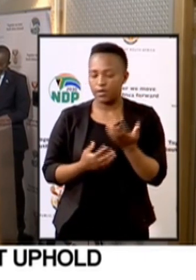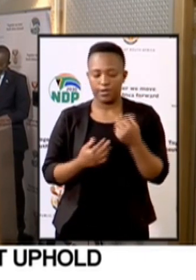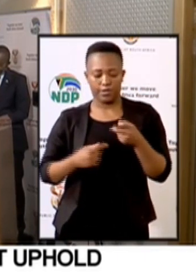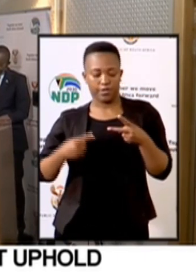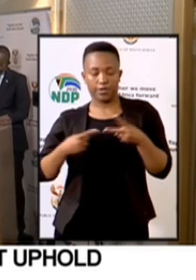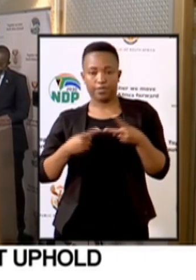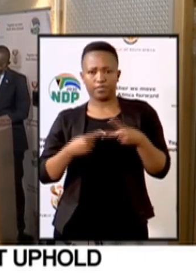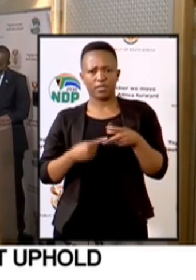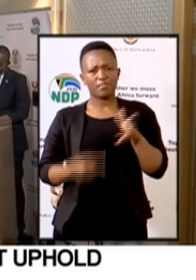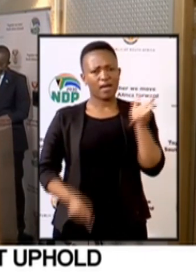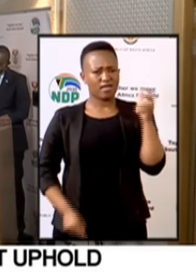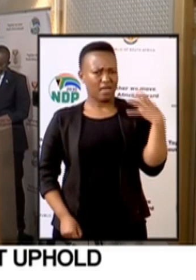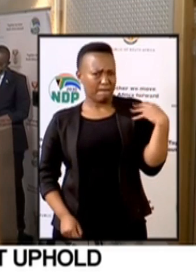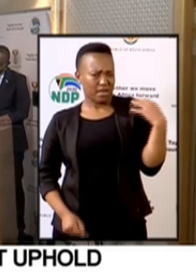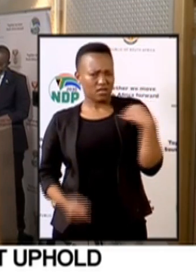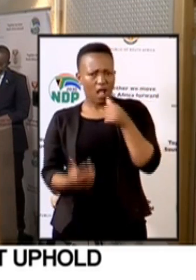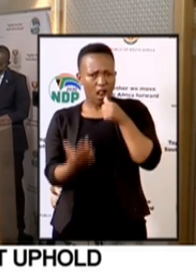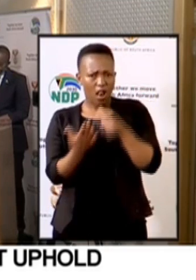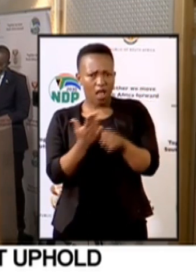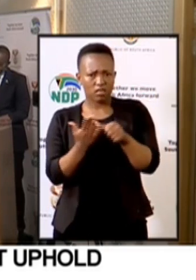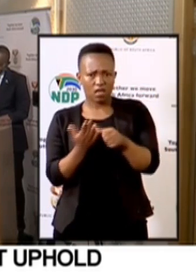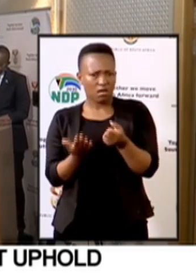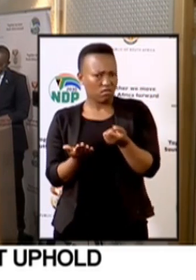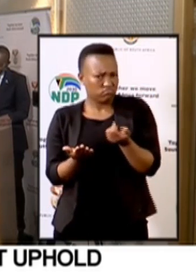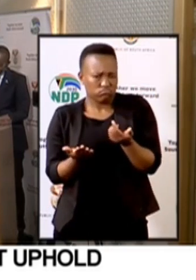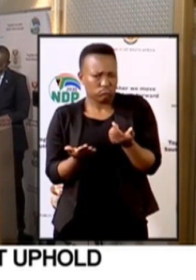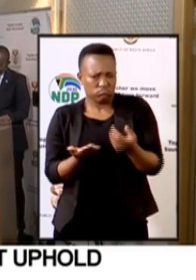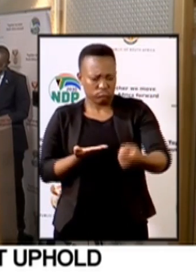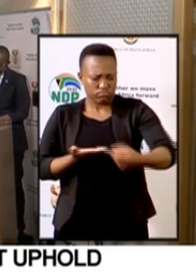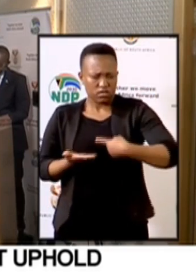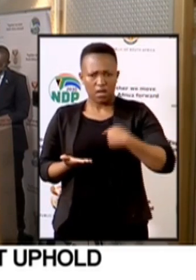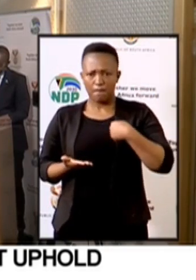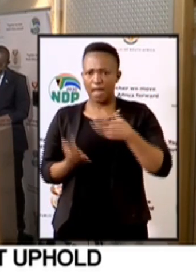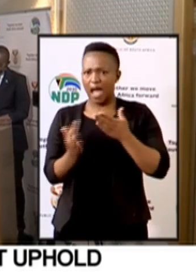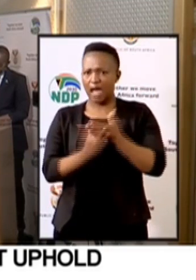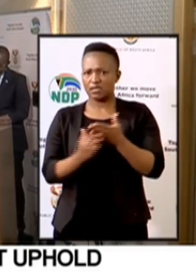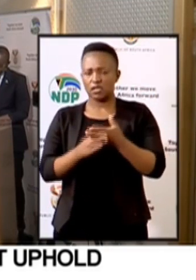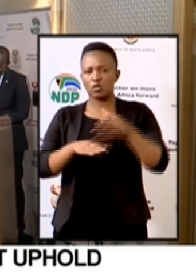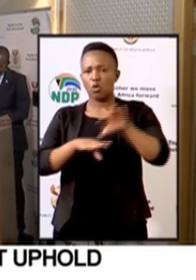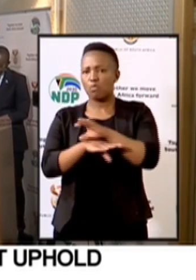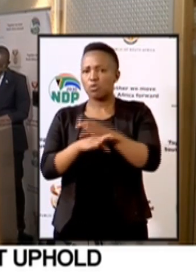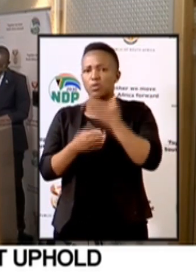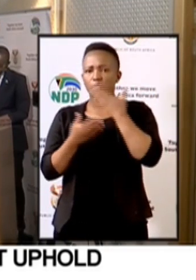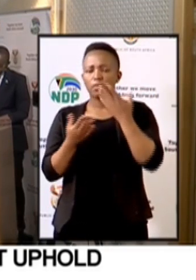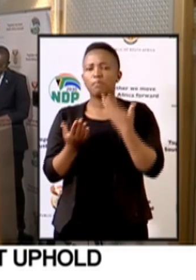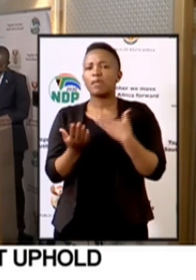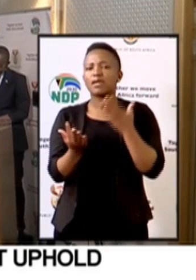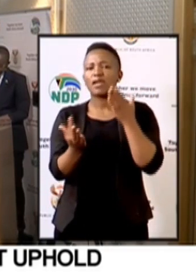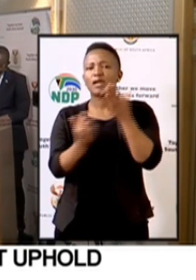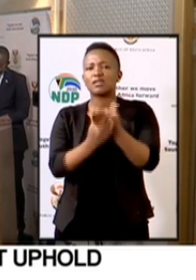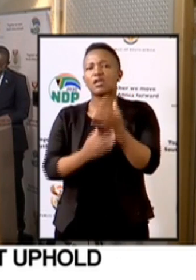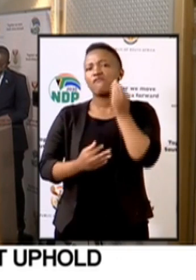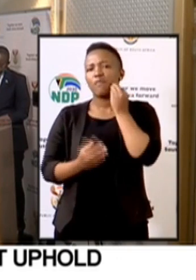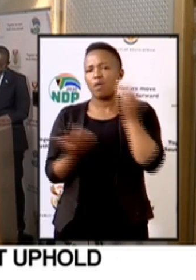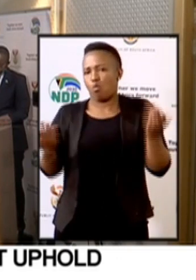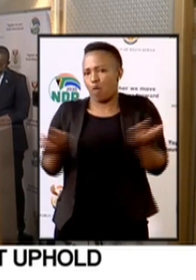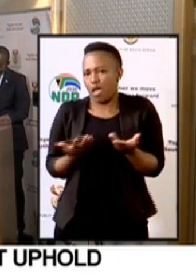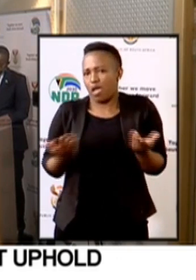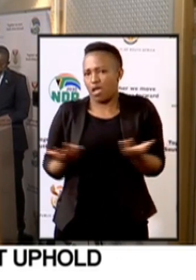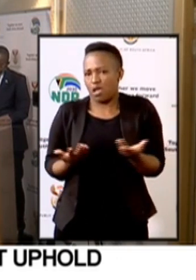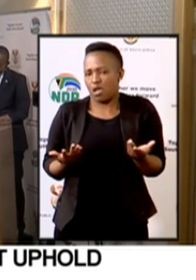minister talking about circulars issued. I don't have access to a computer while at home. Where can I access information